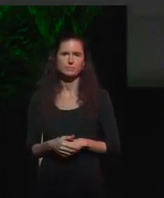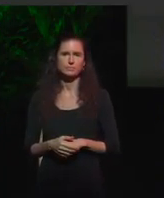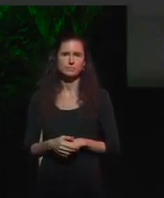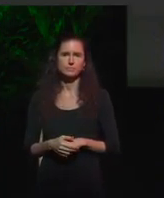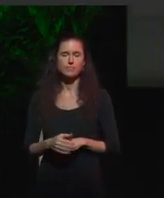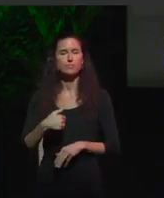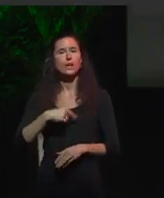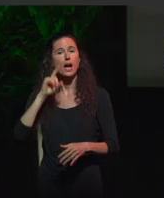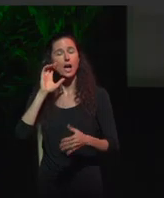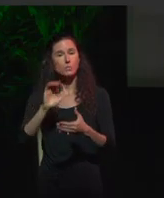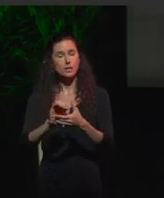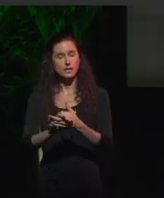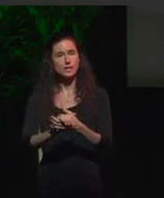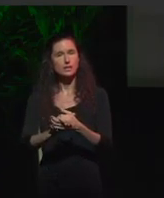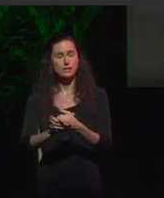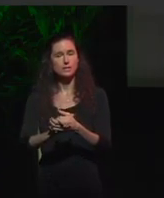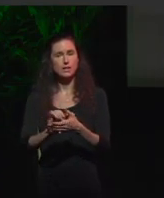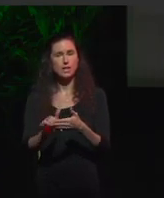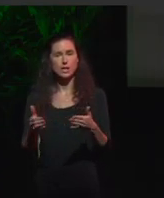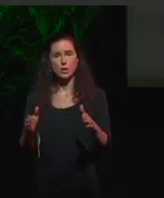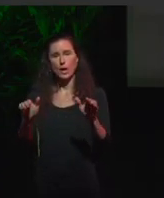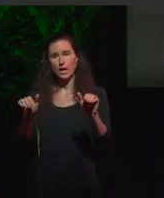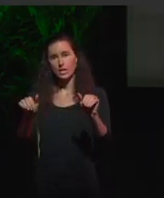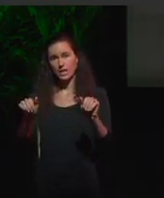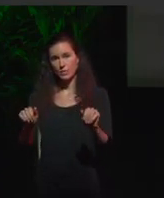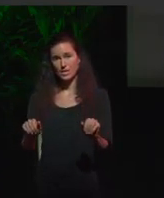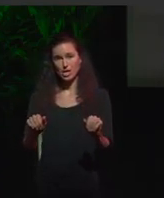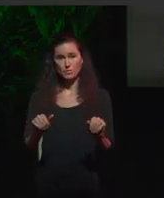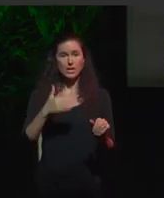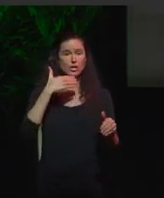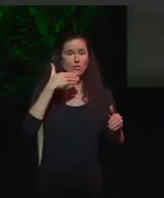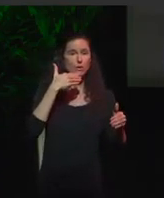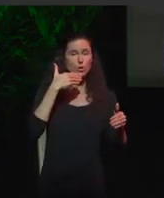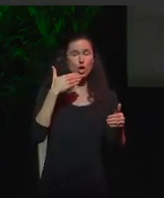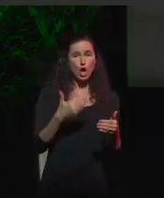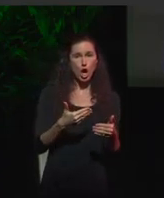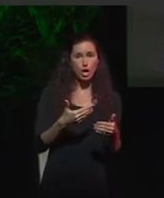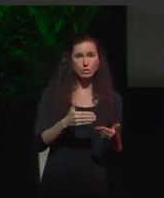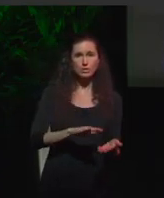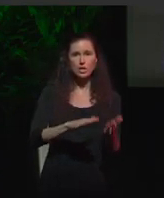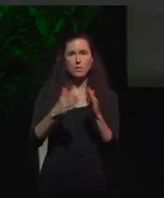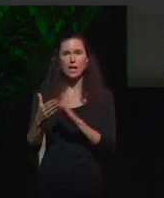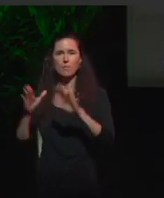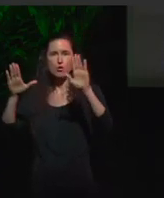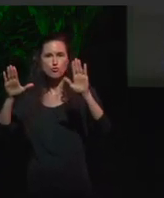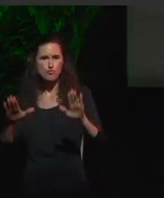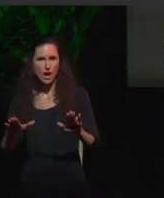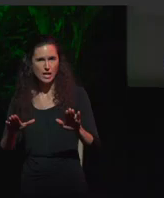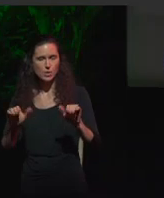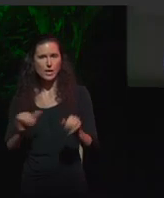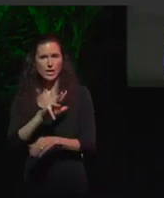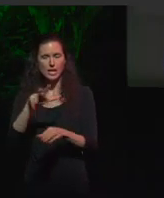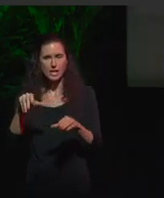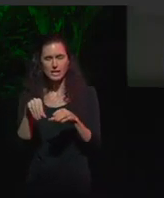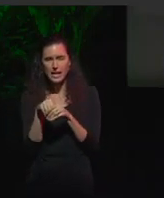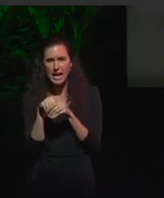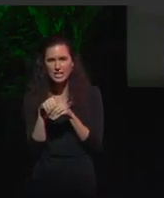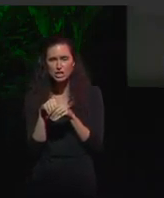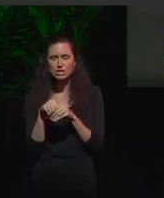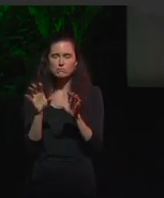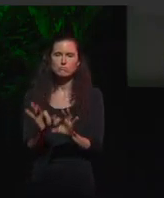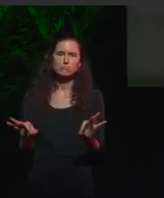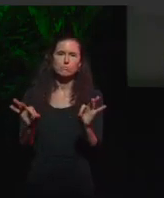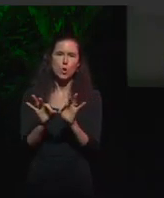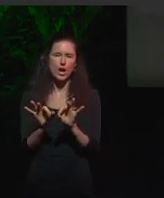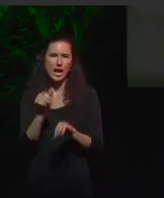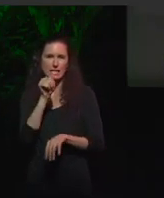Because I believe that the way for us to go from good to great, the way for us to engage these conversations meaningfully, our secret sauce, the best